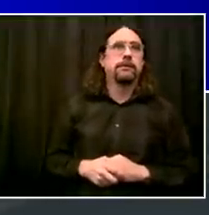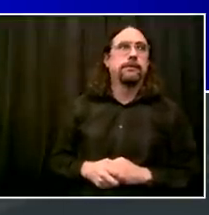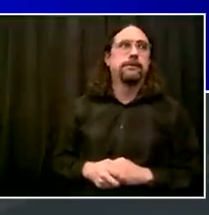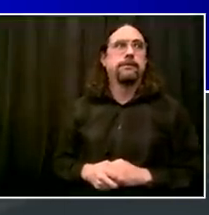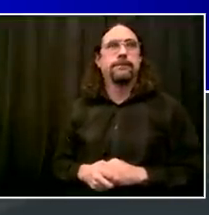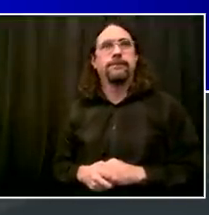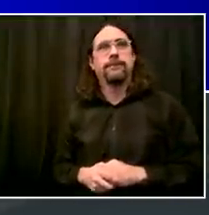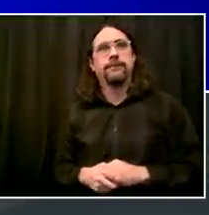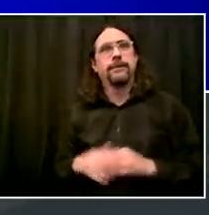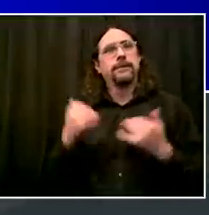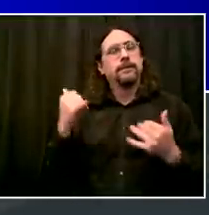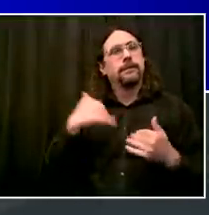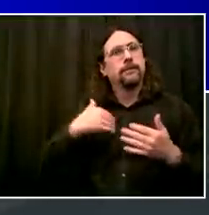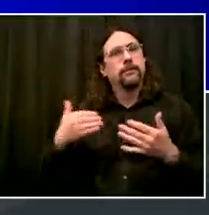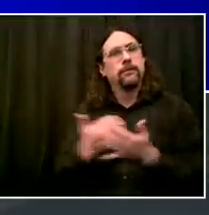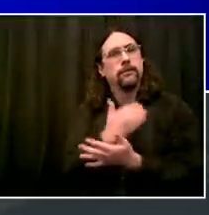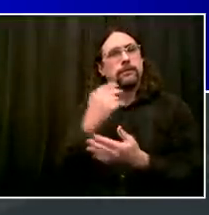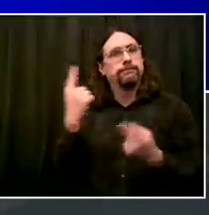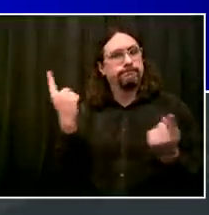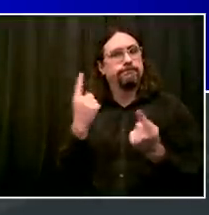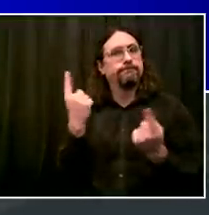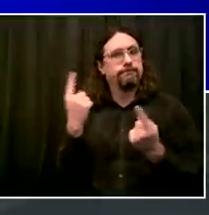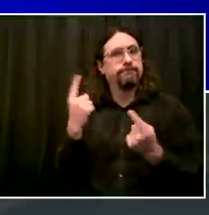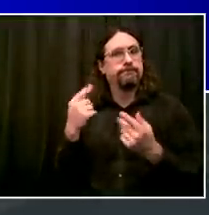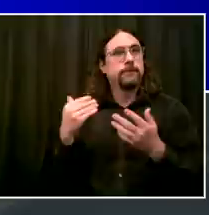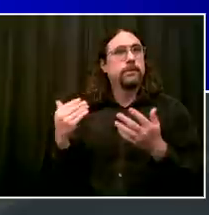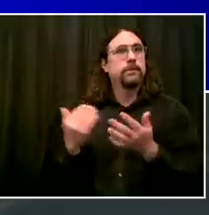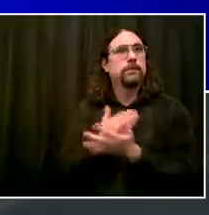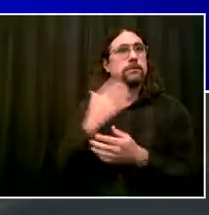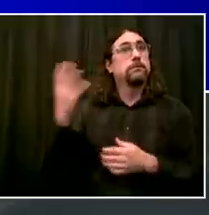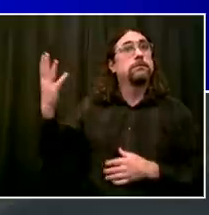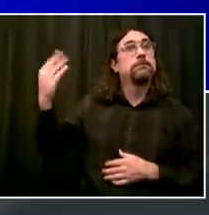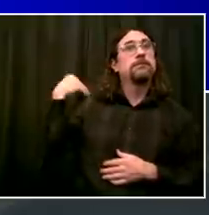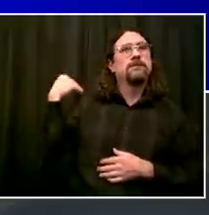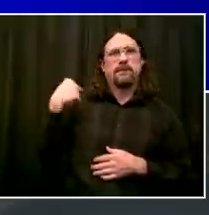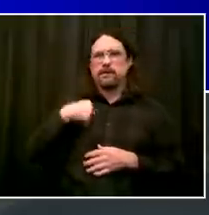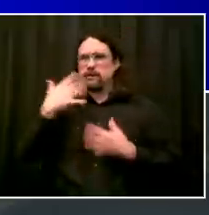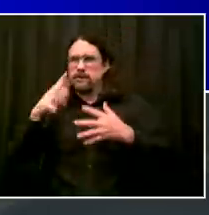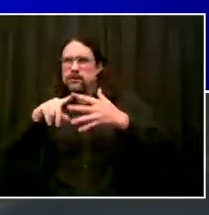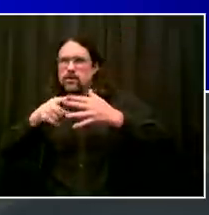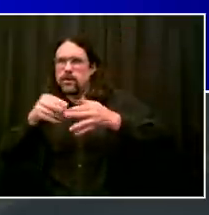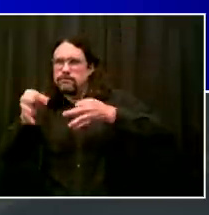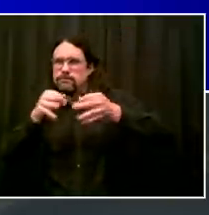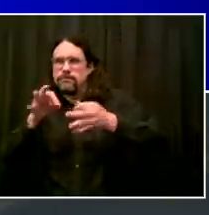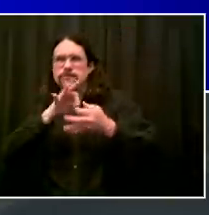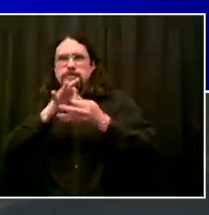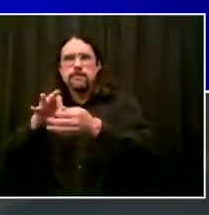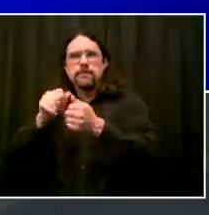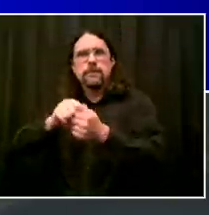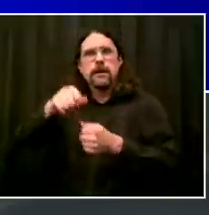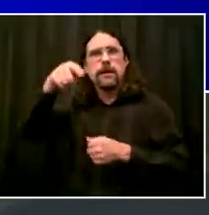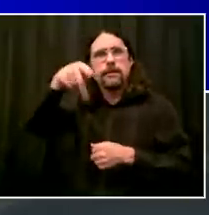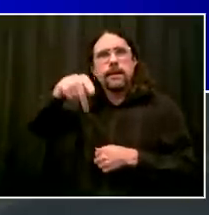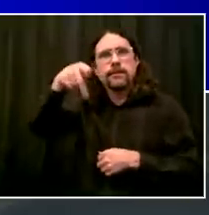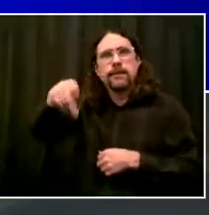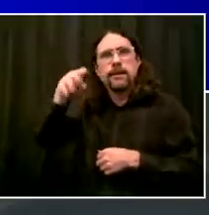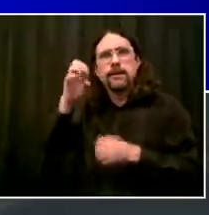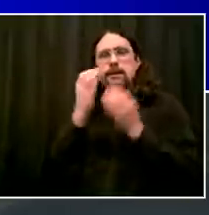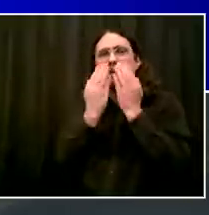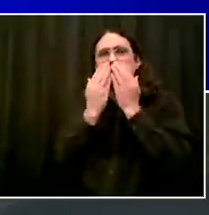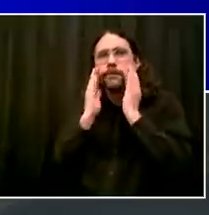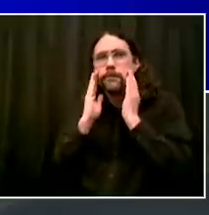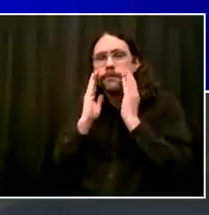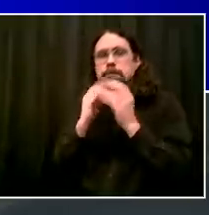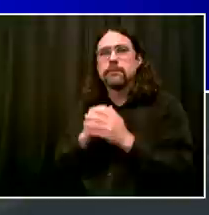to create PPEs in New York City. The people built a ventilator here, even though none were being produced here. There's